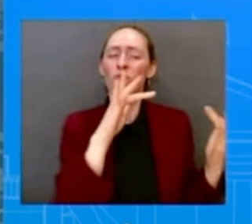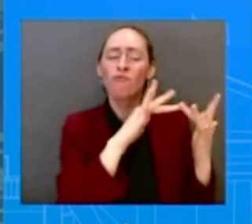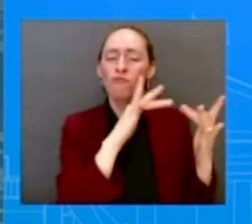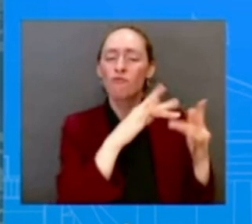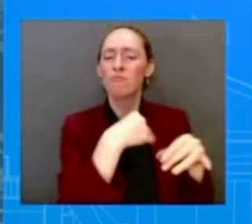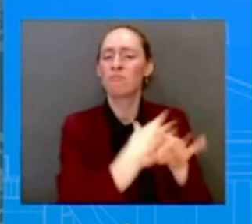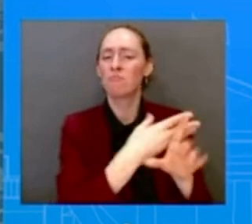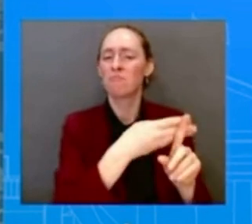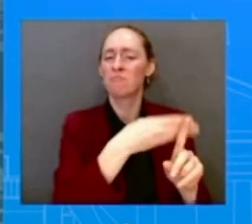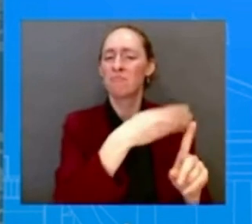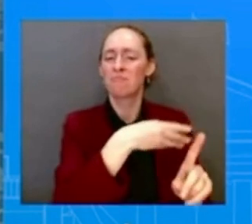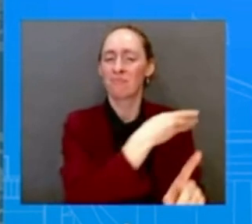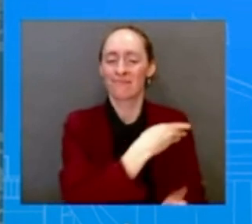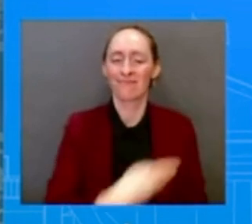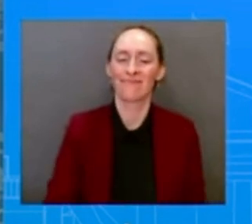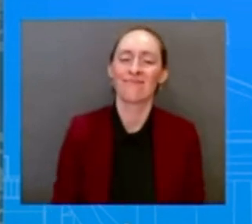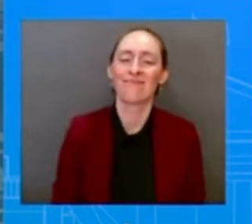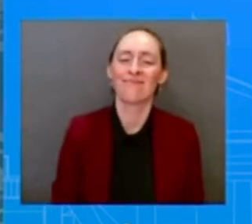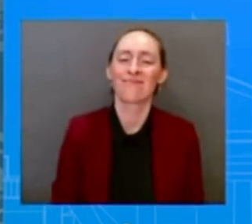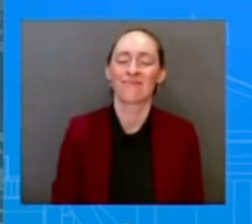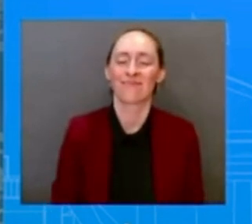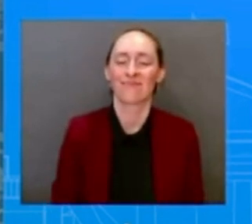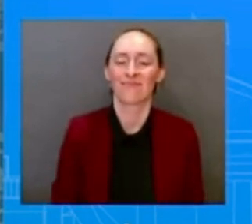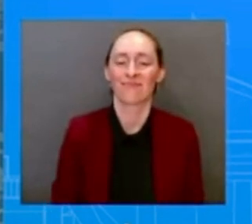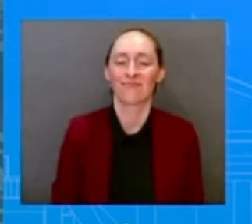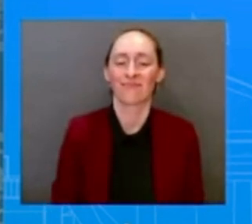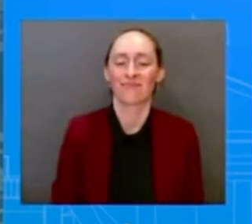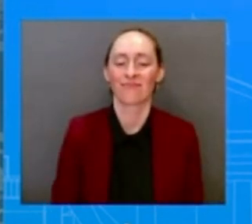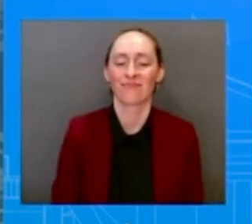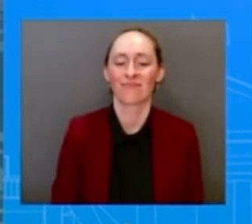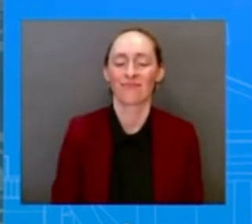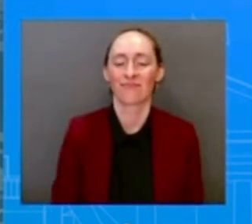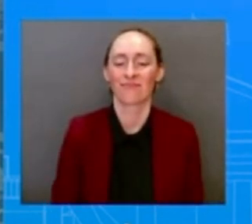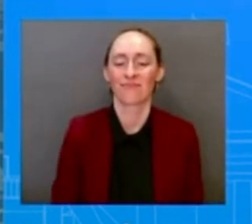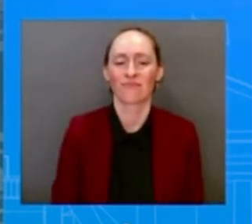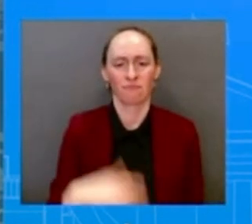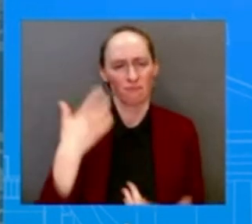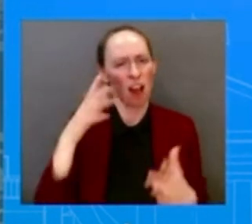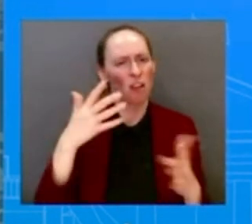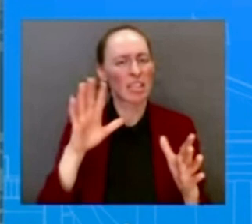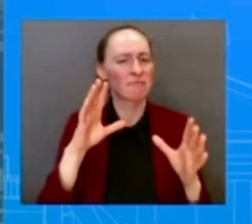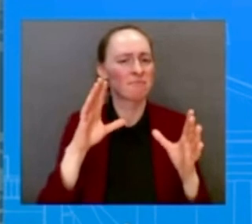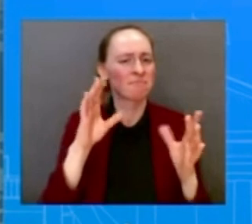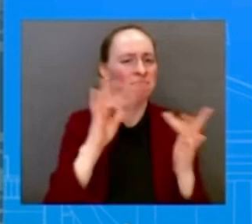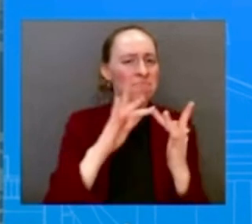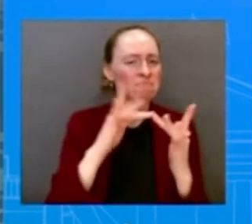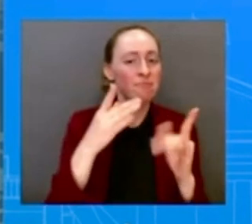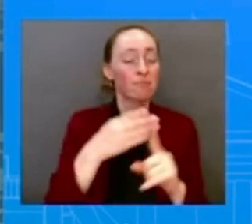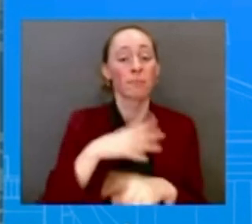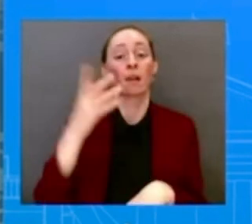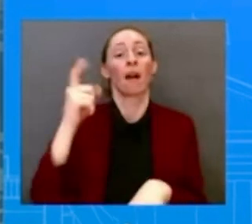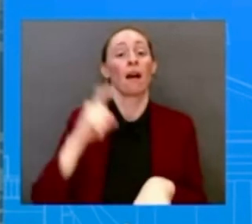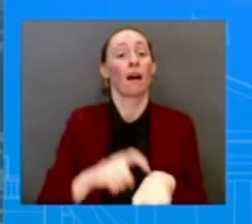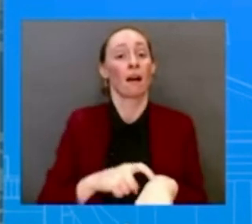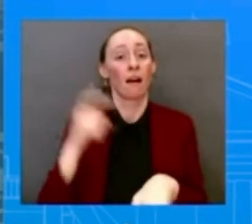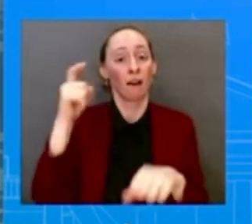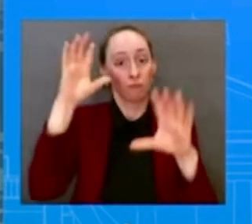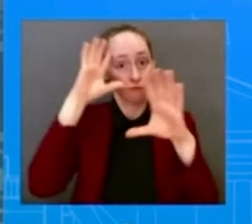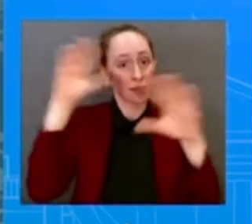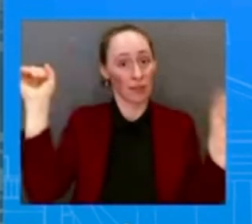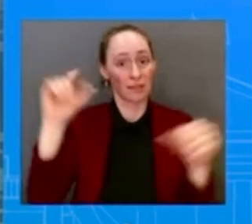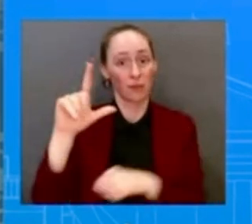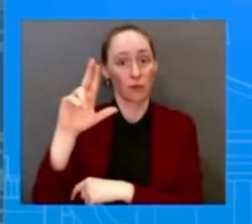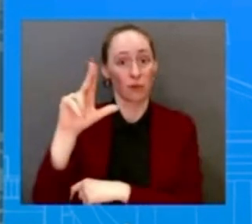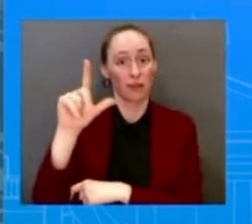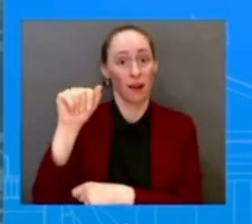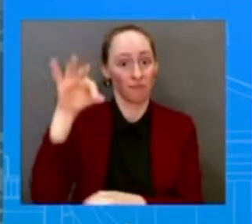Lula's election. President Biden called President Lula shortly after he was elected to congratulate him and begin identifying areas where the two countries could